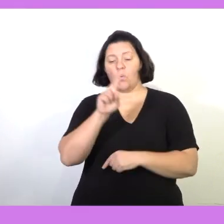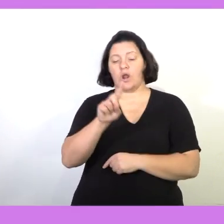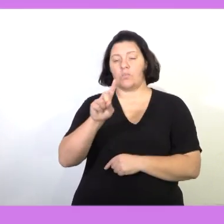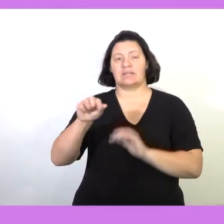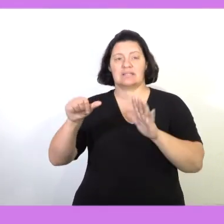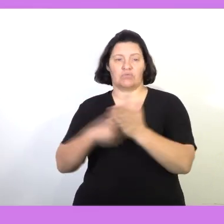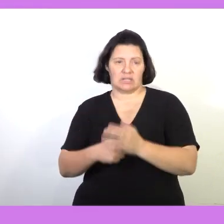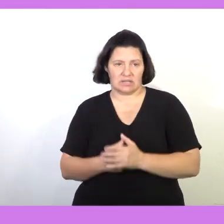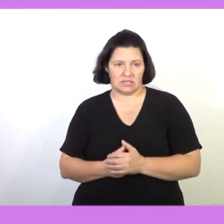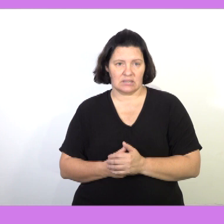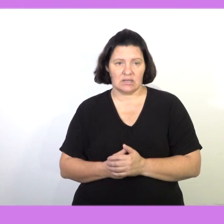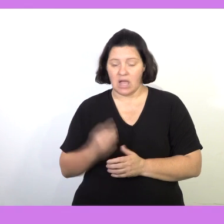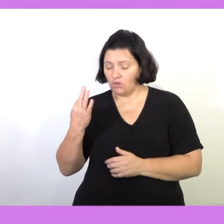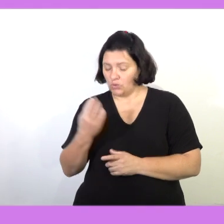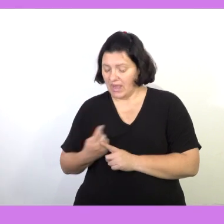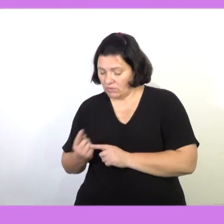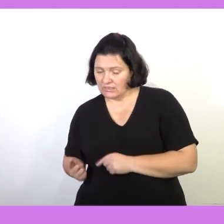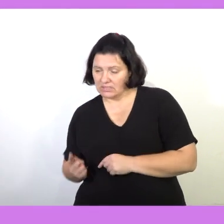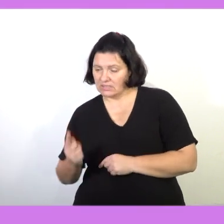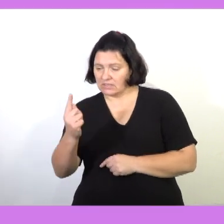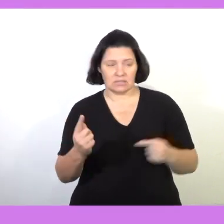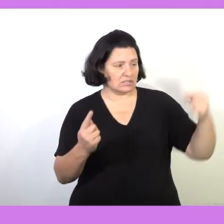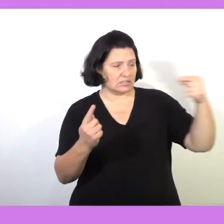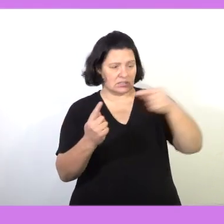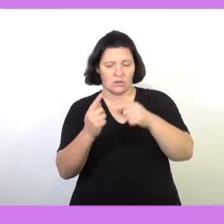paid 116 rand. 3 hours,